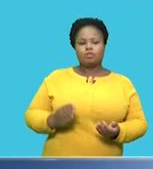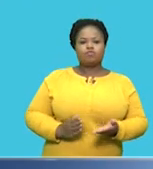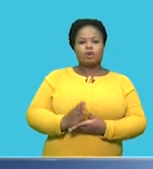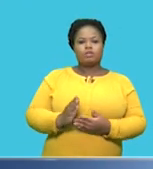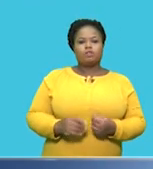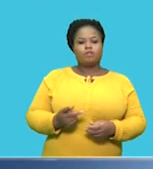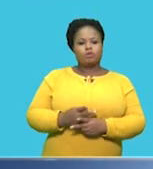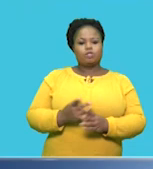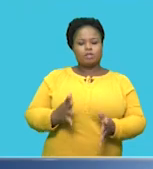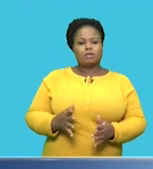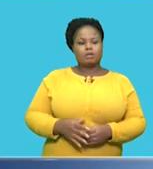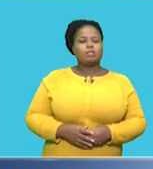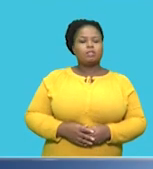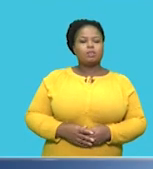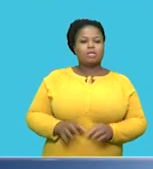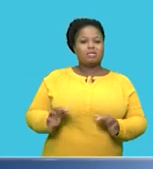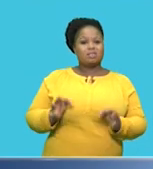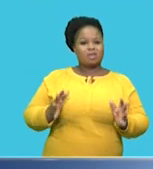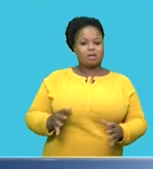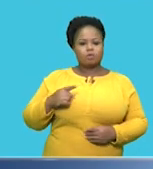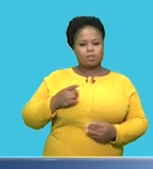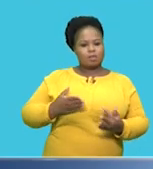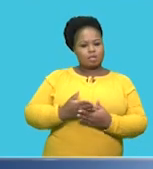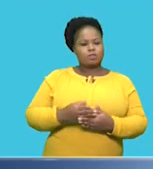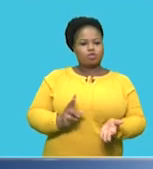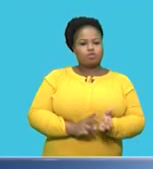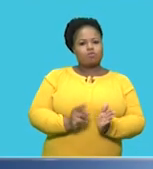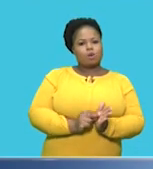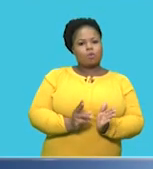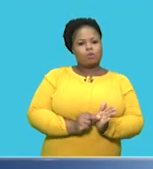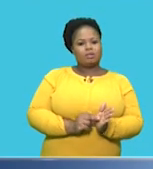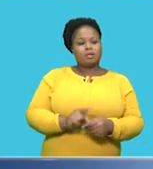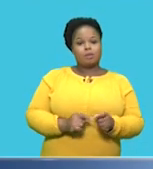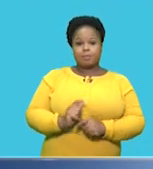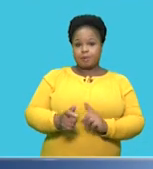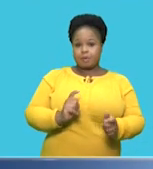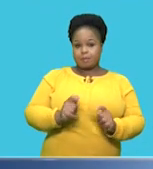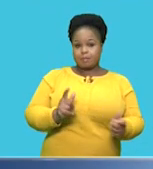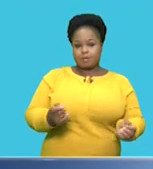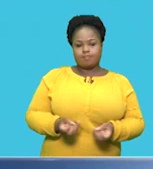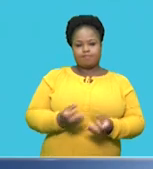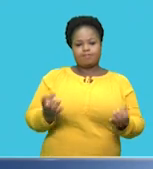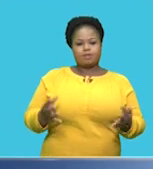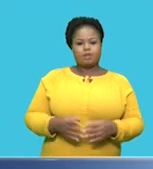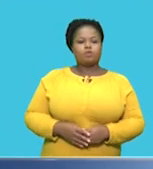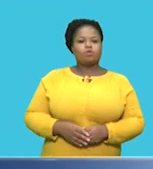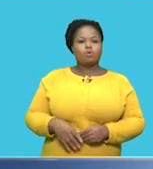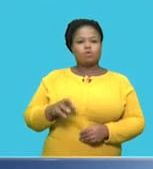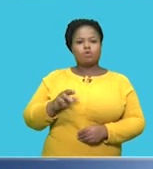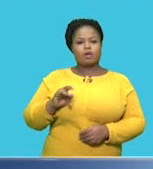and musicians being granted access to records relating to the payment distribution of